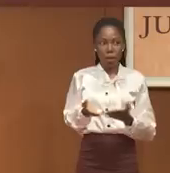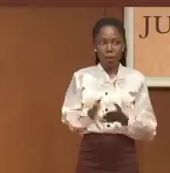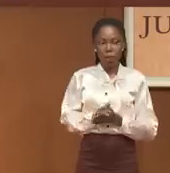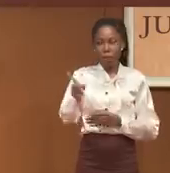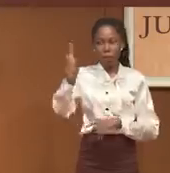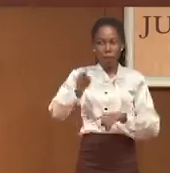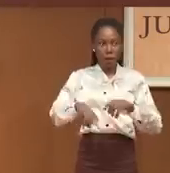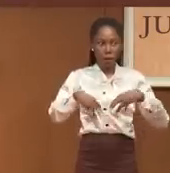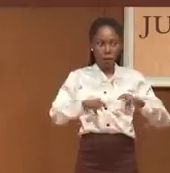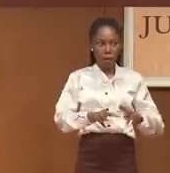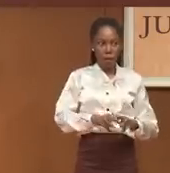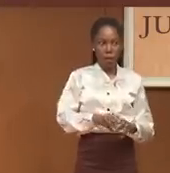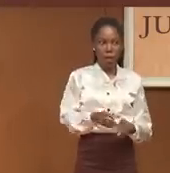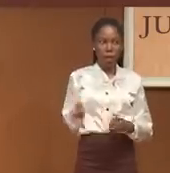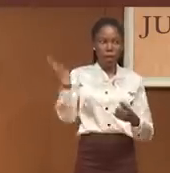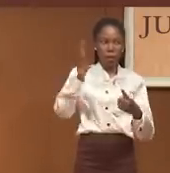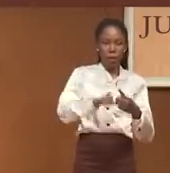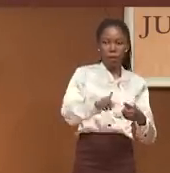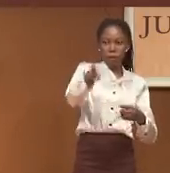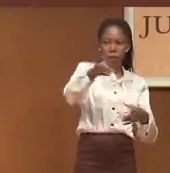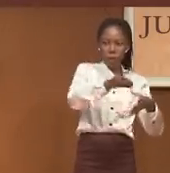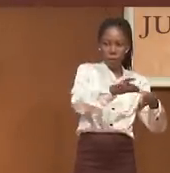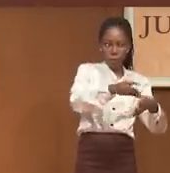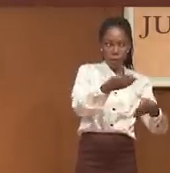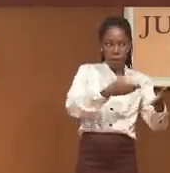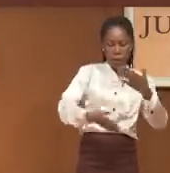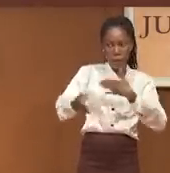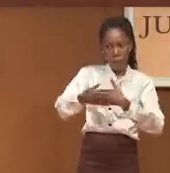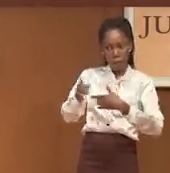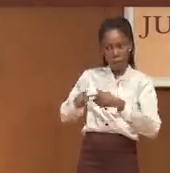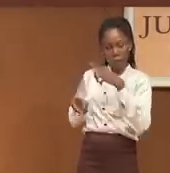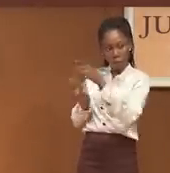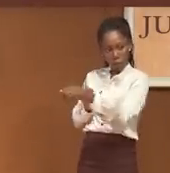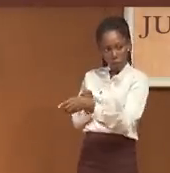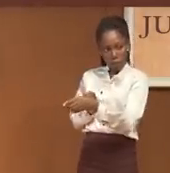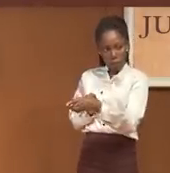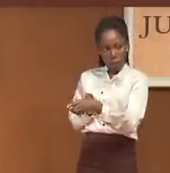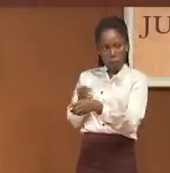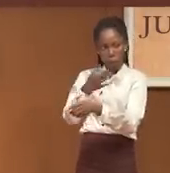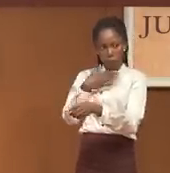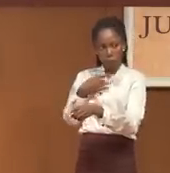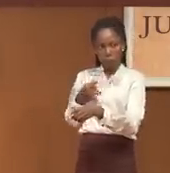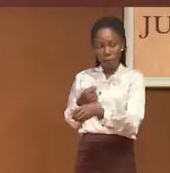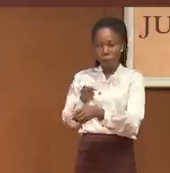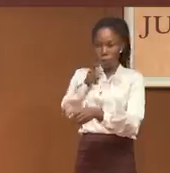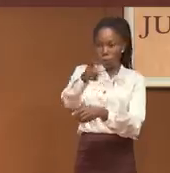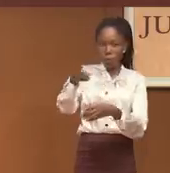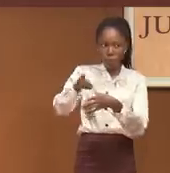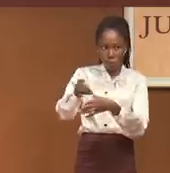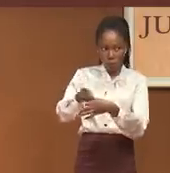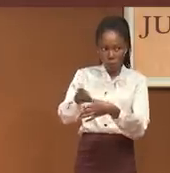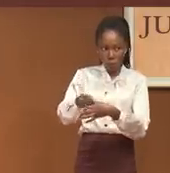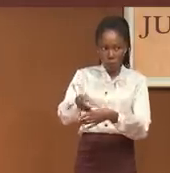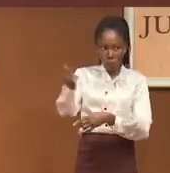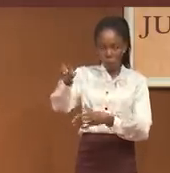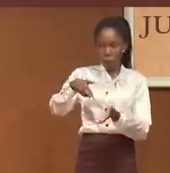You can't sell unless you get the documents. And when you get the document to sell,